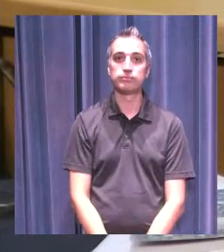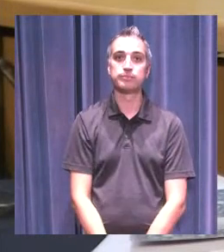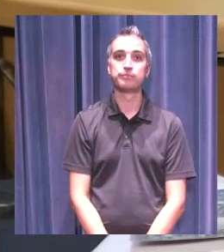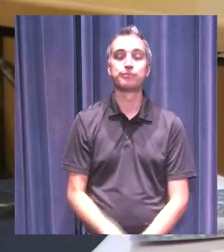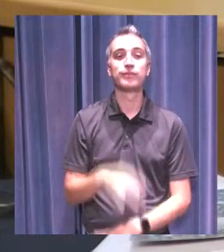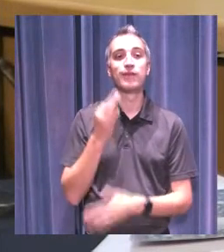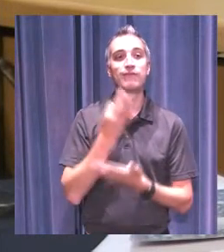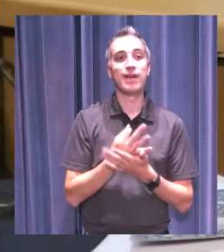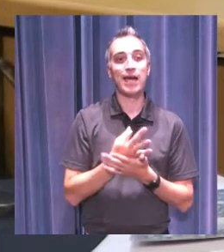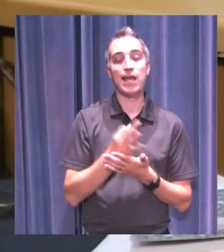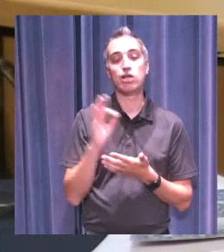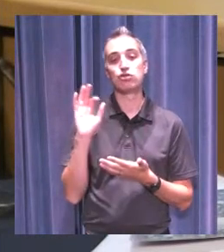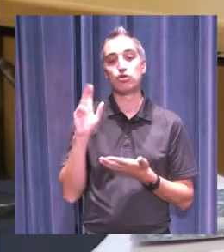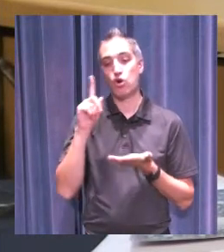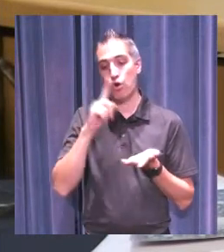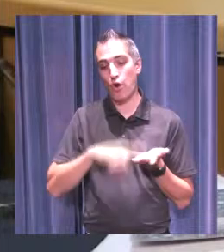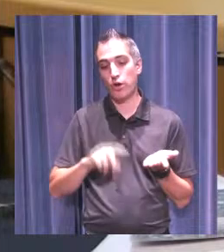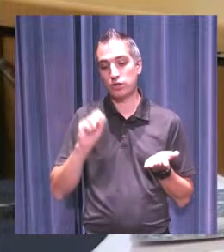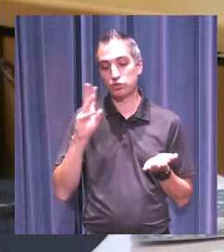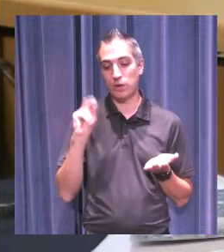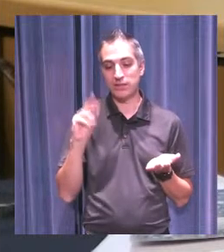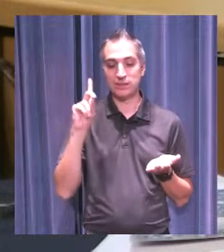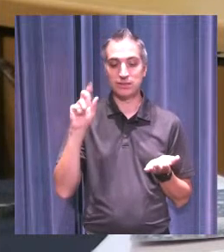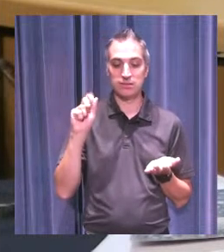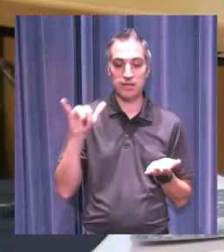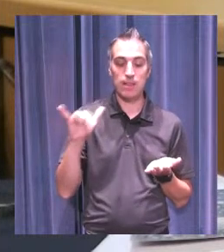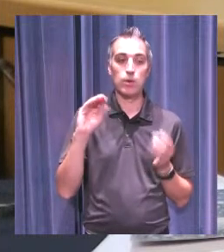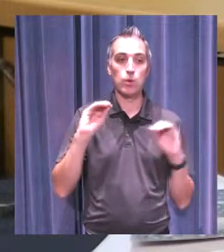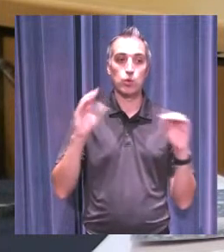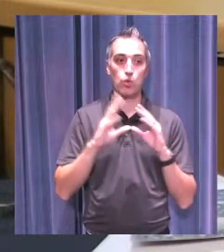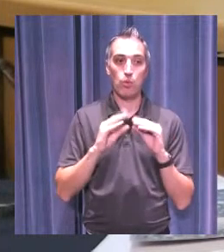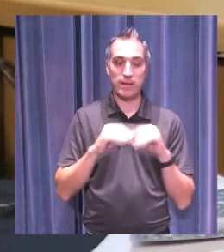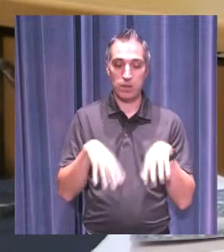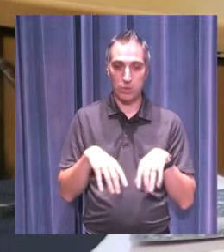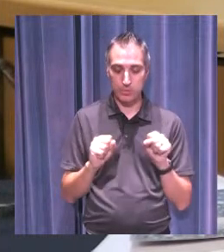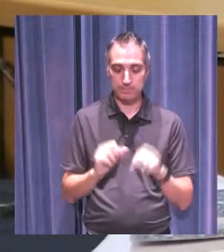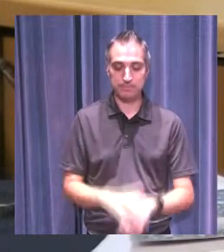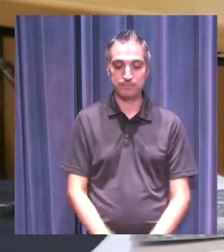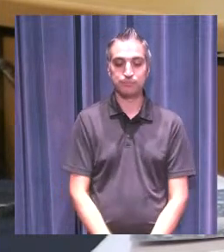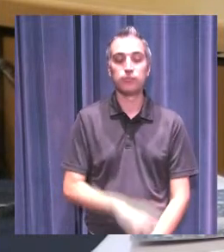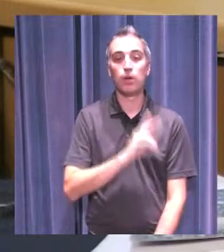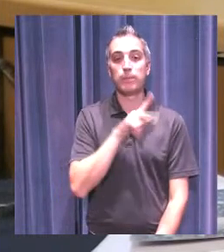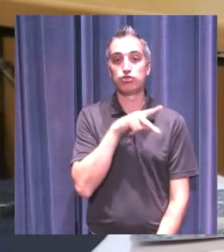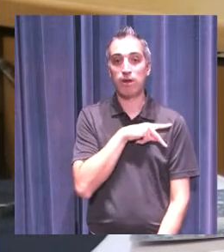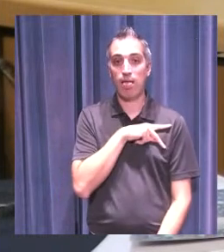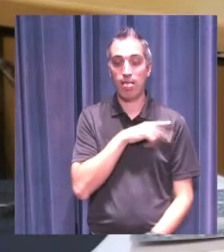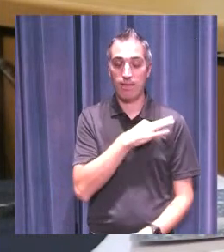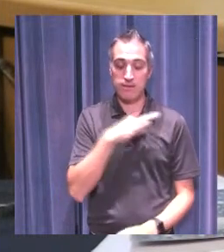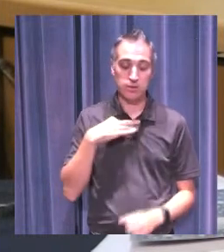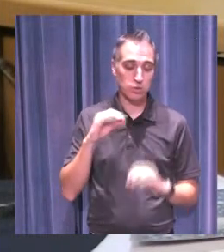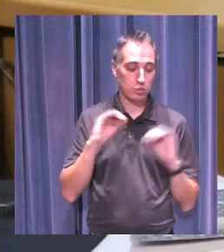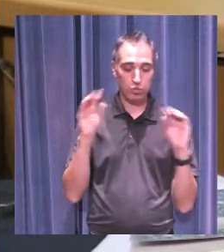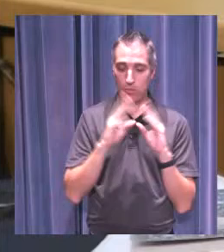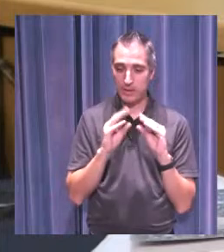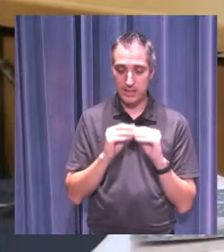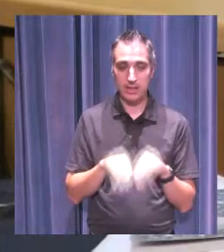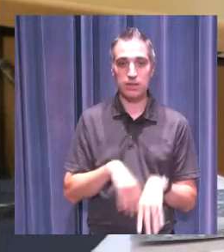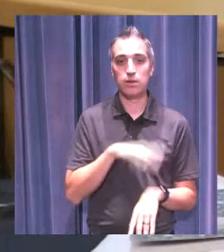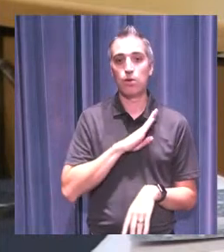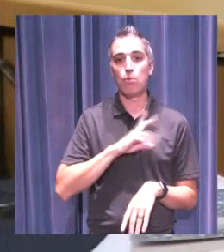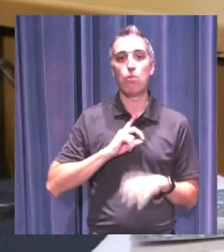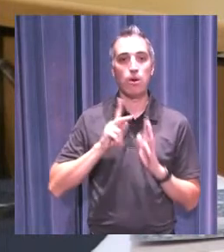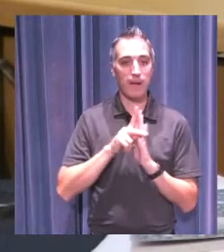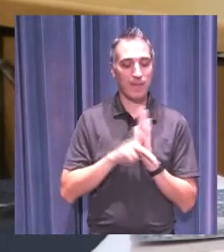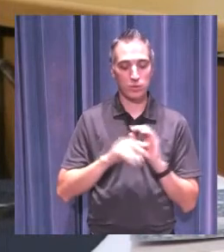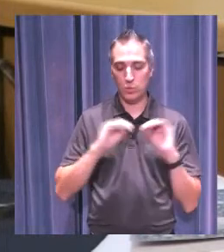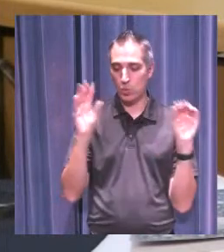Finance and Audit, Swanson, Reyes, and Daley, no meeting was held. Personnel, no meeting was held. Board Policy, no